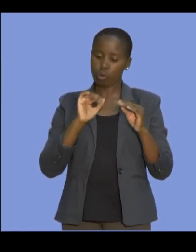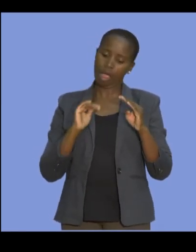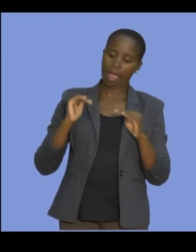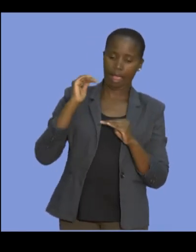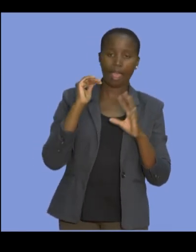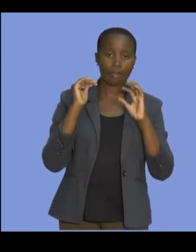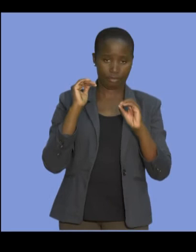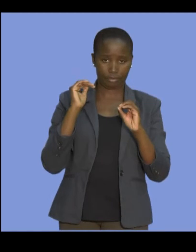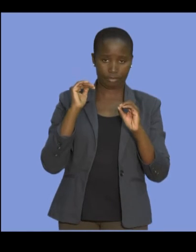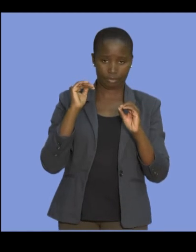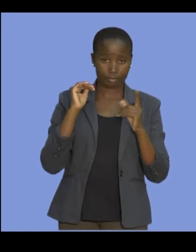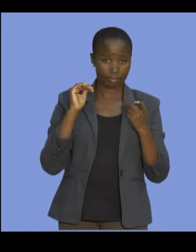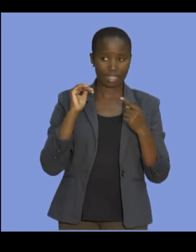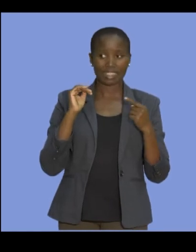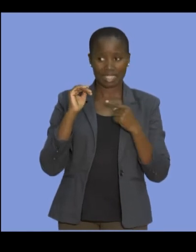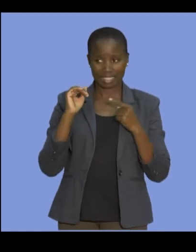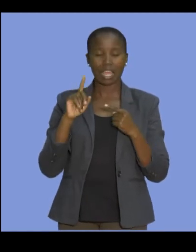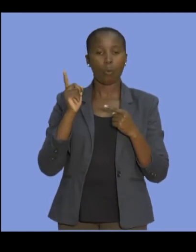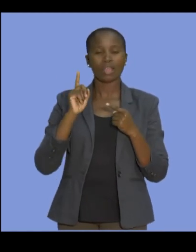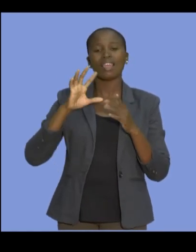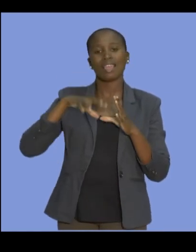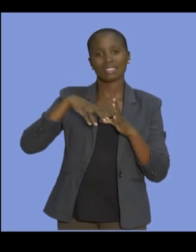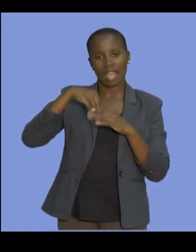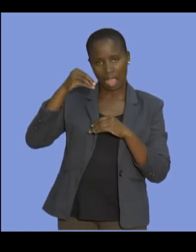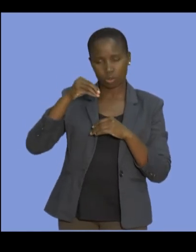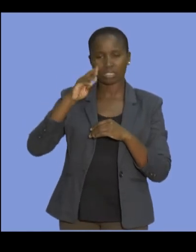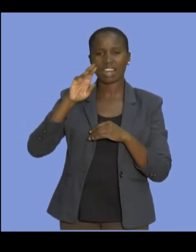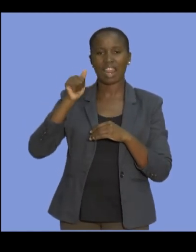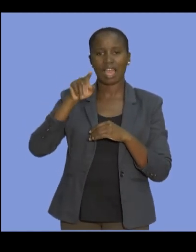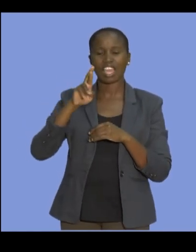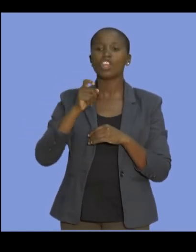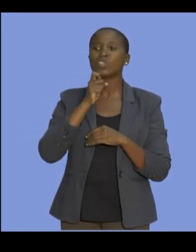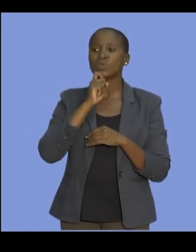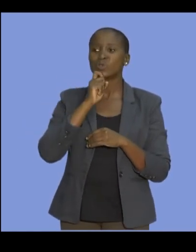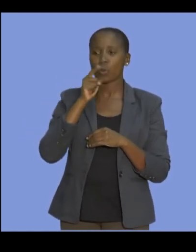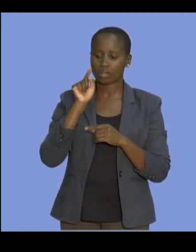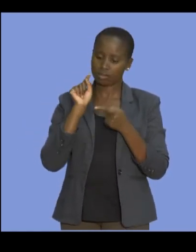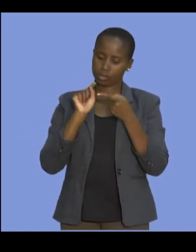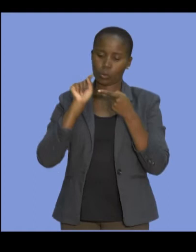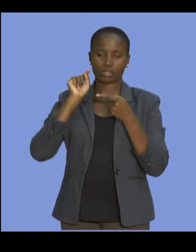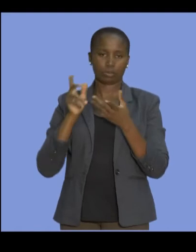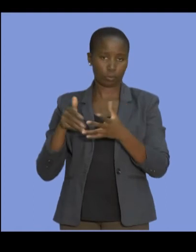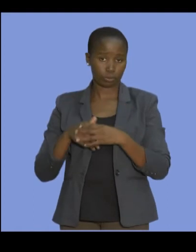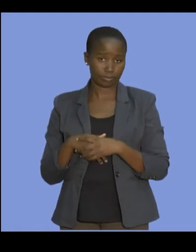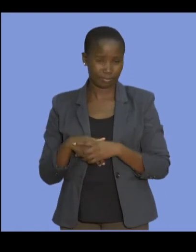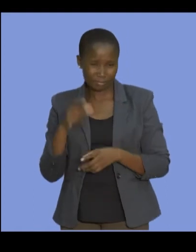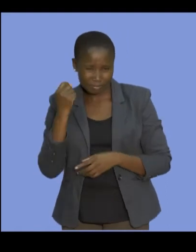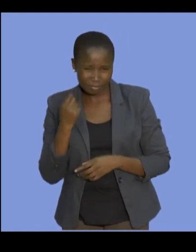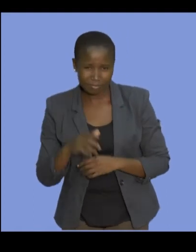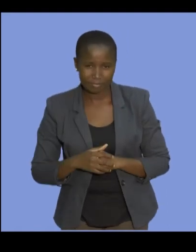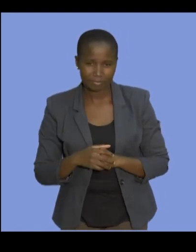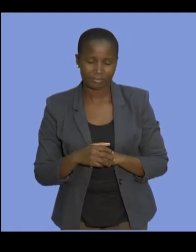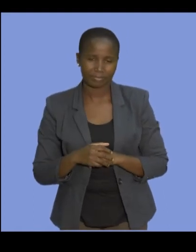represent an outlier using our whisker plot. Does that make sense, guys?